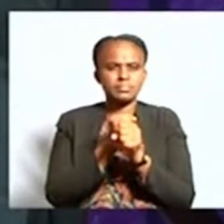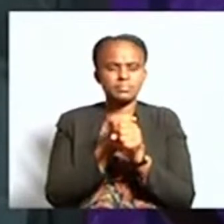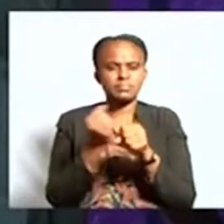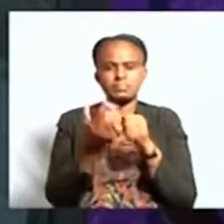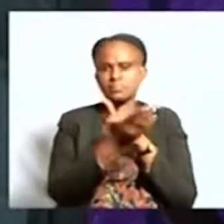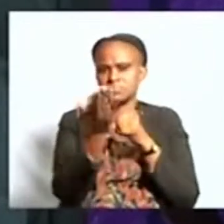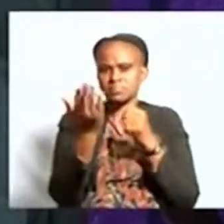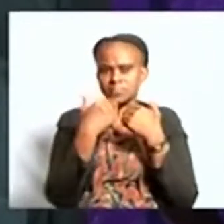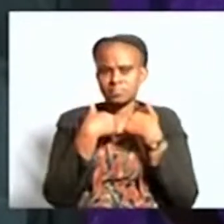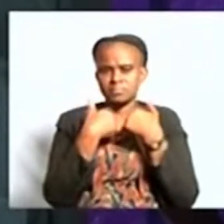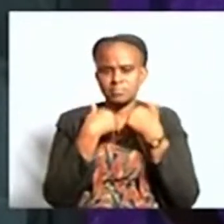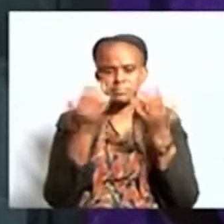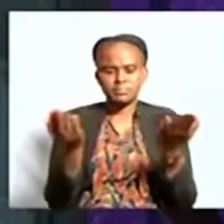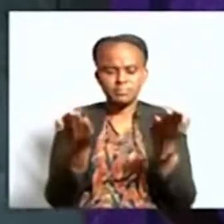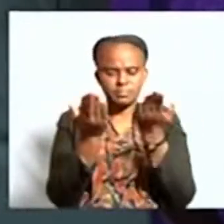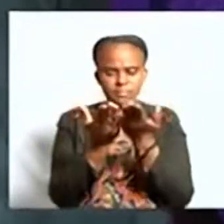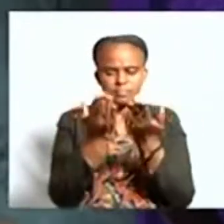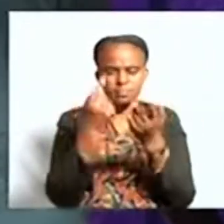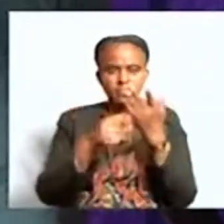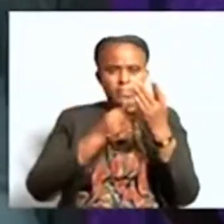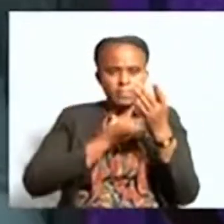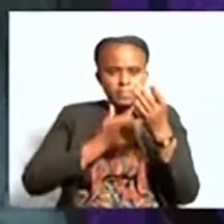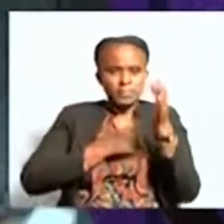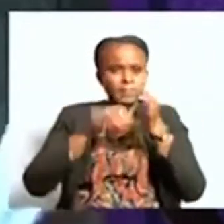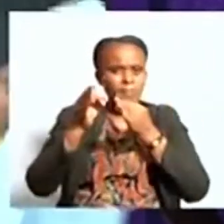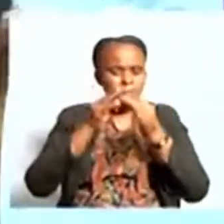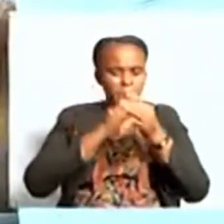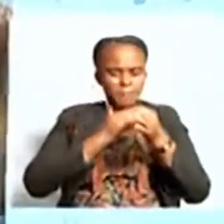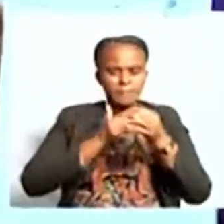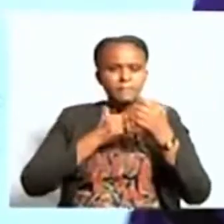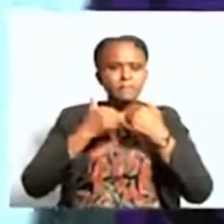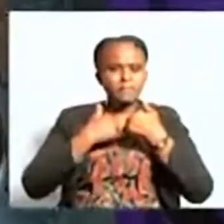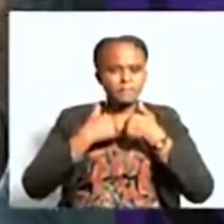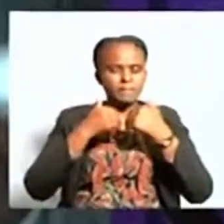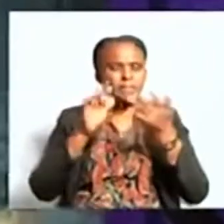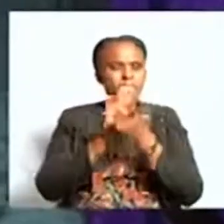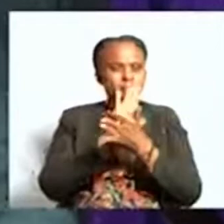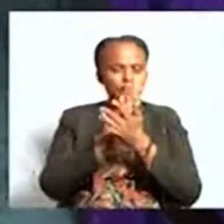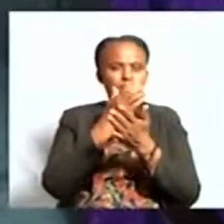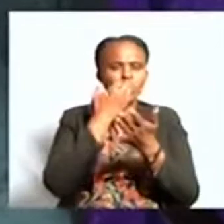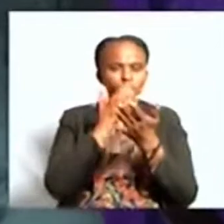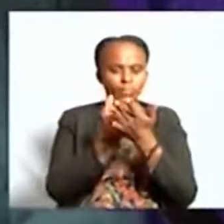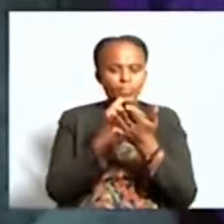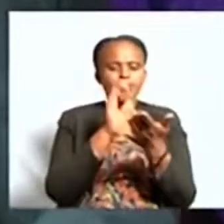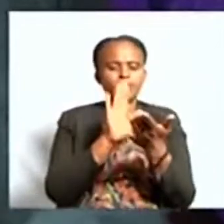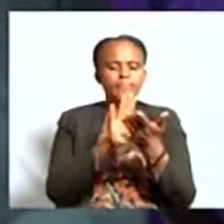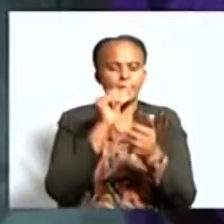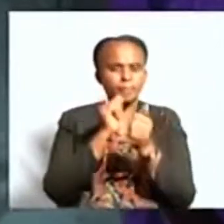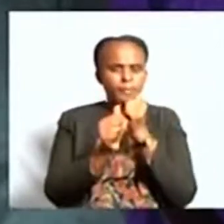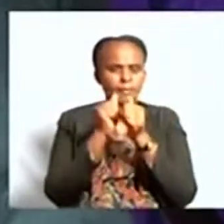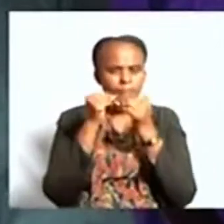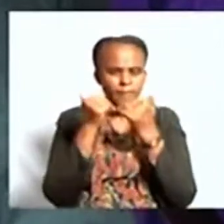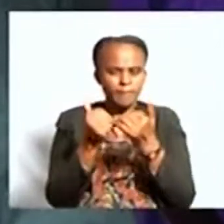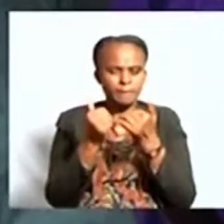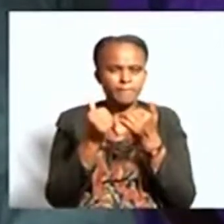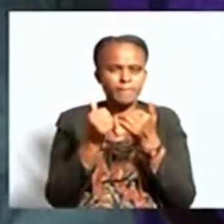There was a reconciliation, like I indicated, and I do have documentary evidence which is